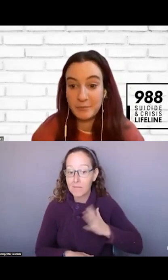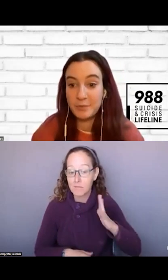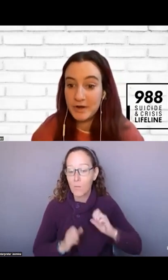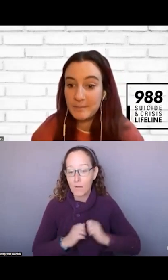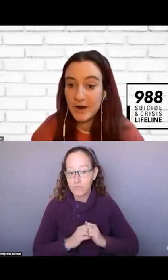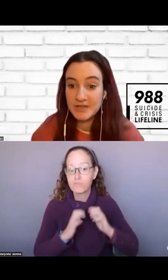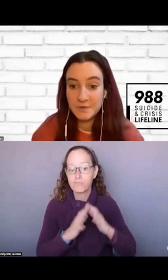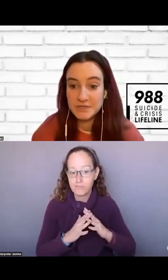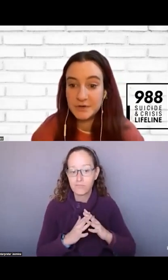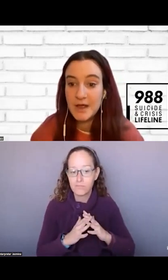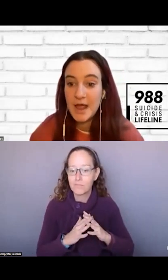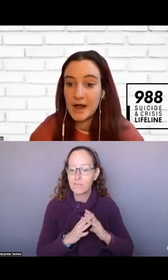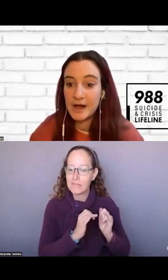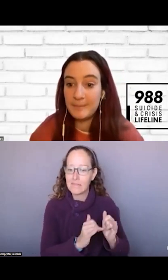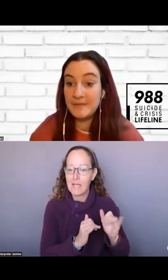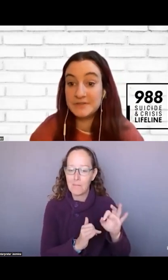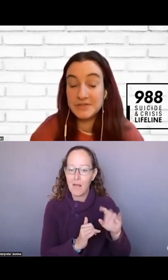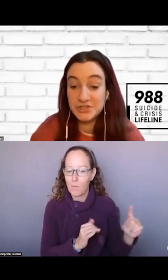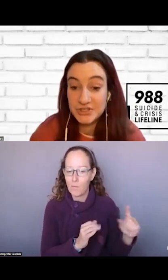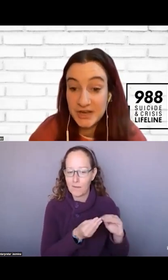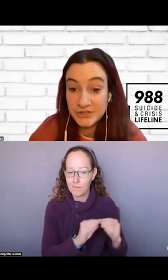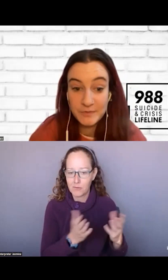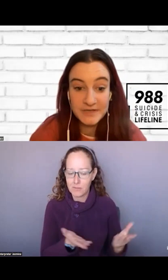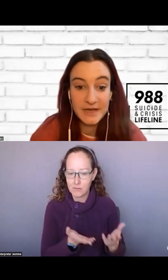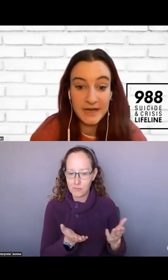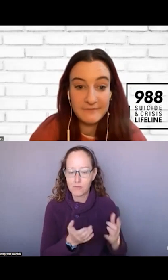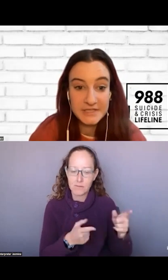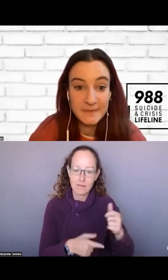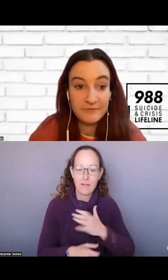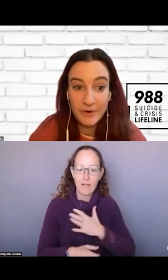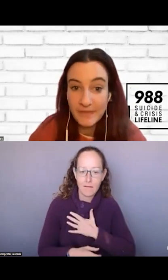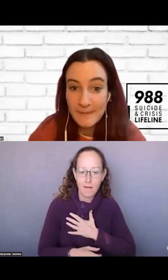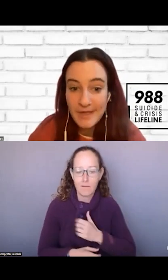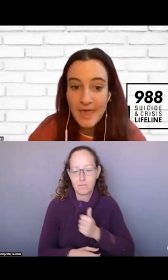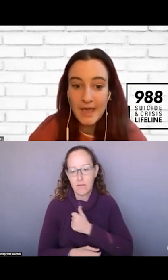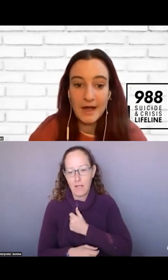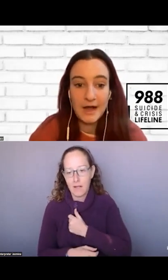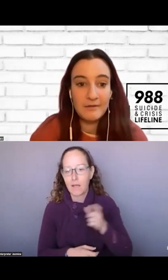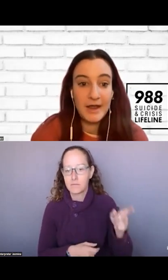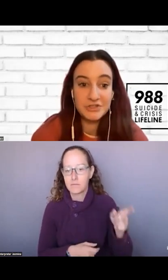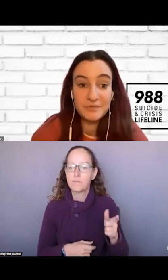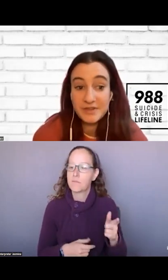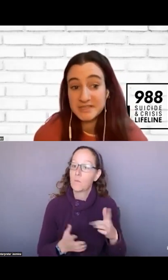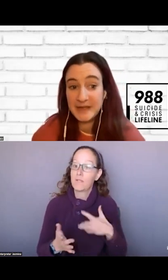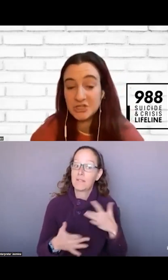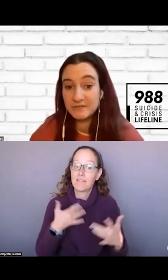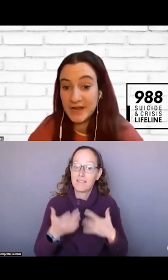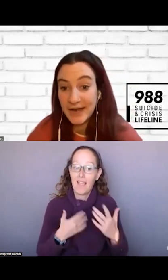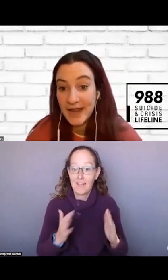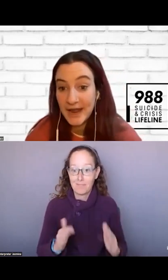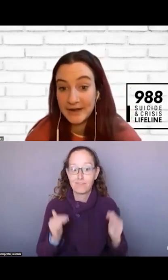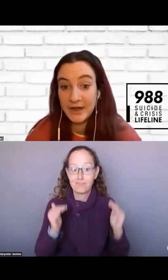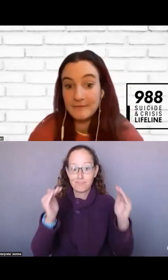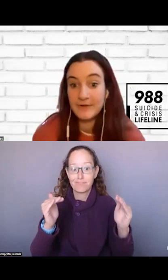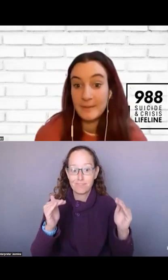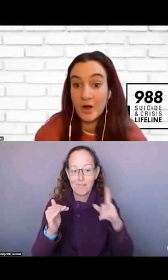same 911 number as we do. And this is just a super exciting advancement for them. And just for the expansion of